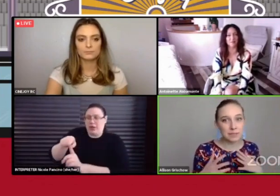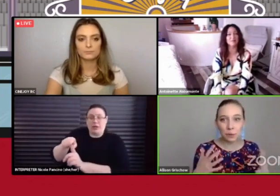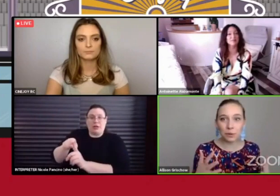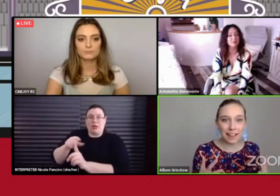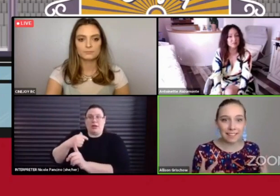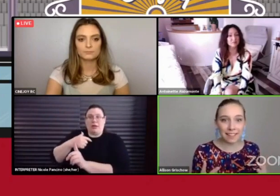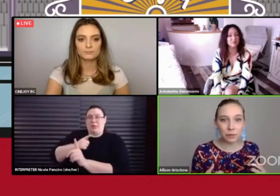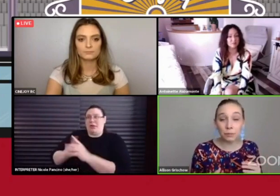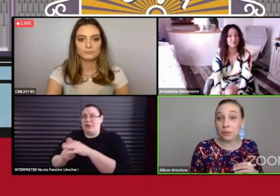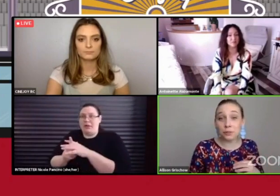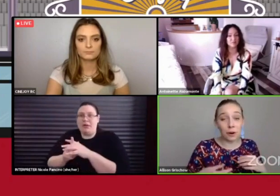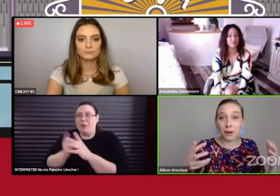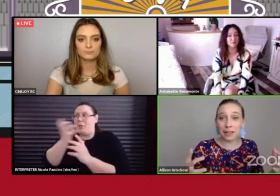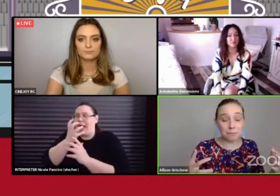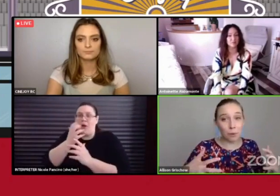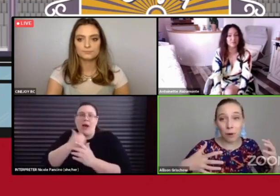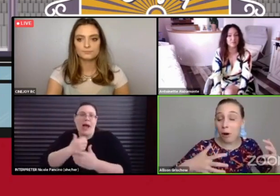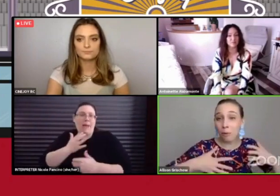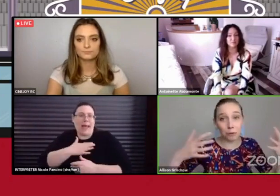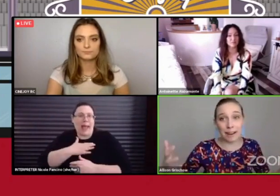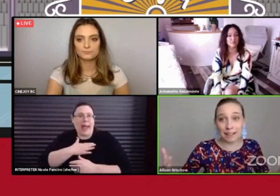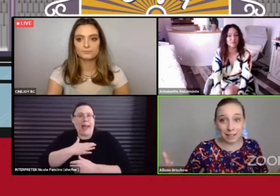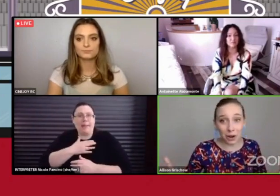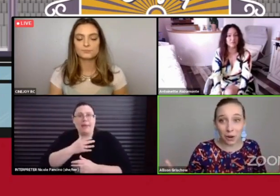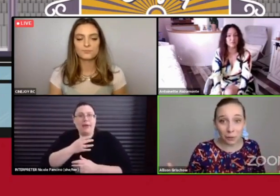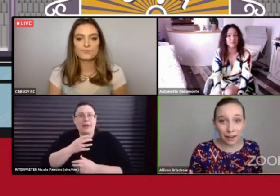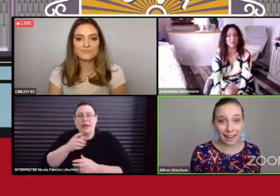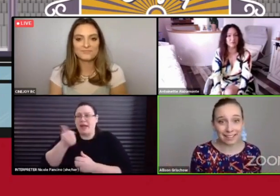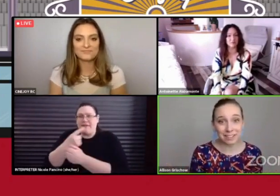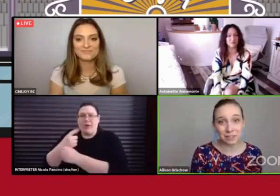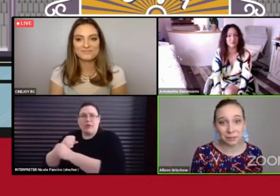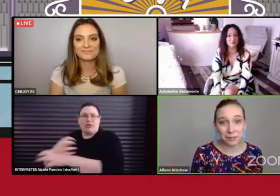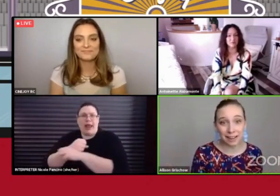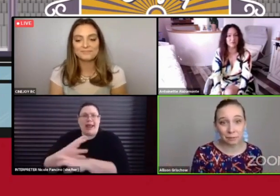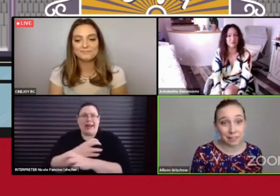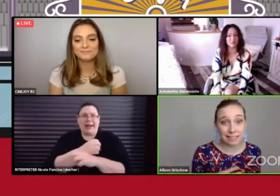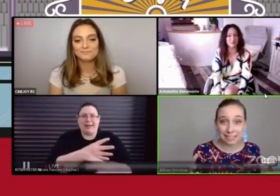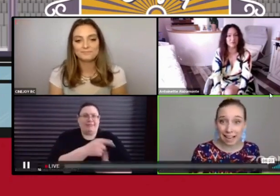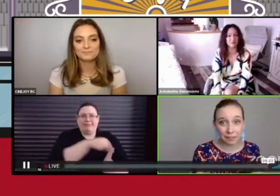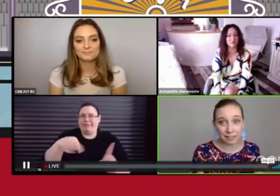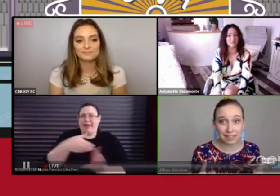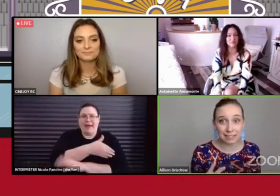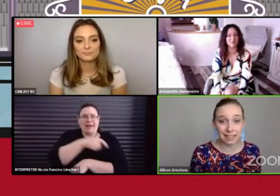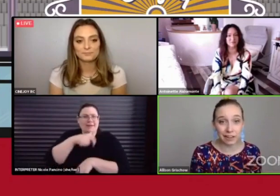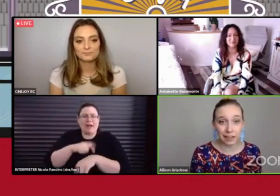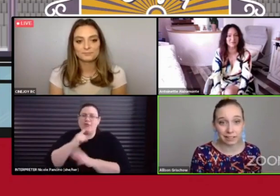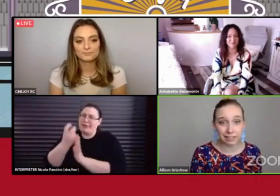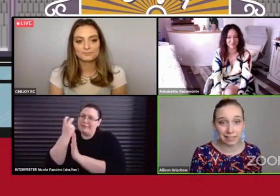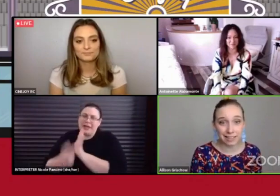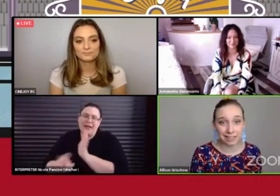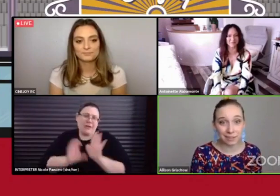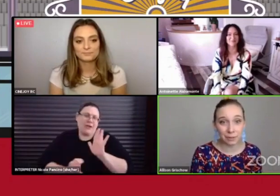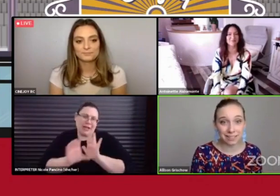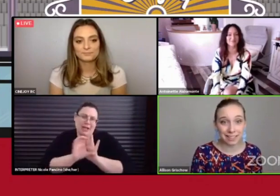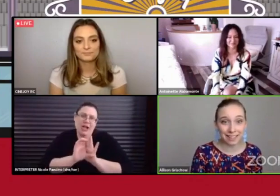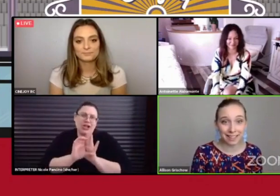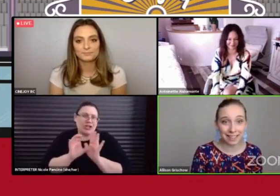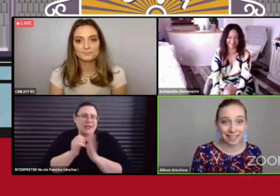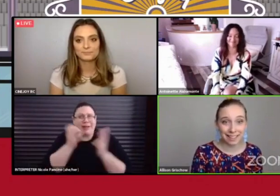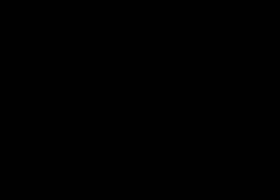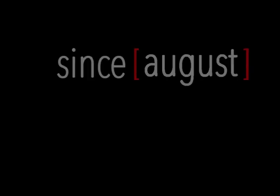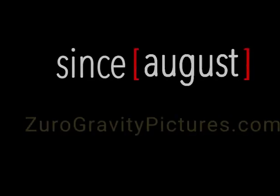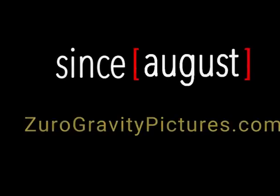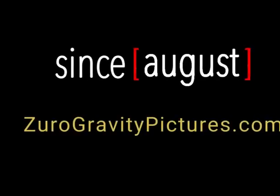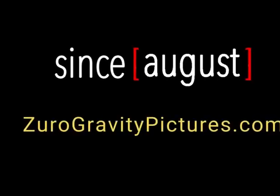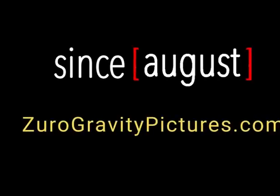i'm so glad that you you already all were ready to go and to uh really dive into these characters so that's so exciting